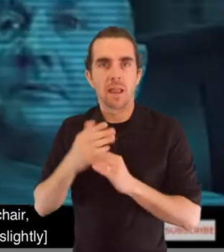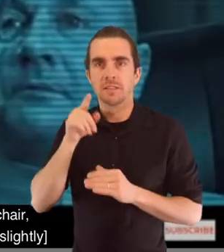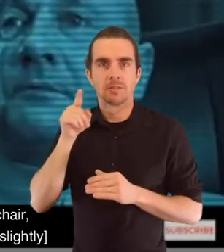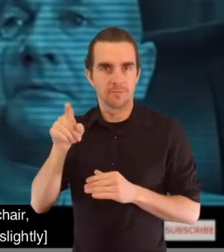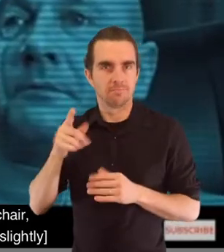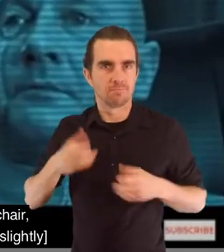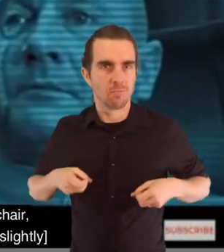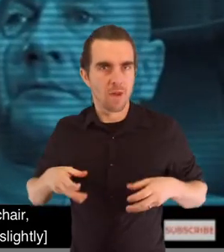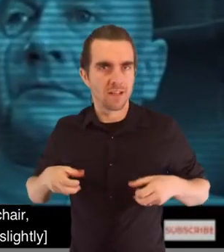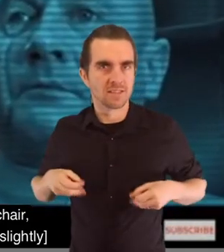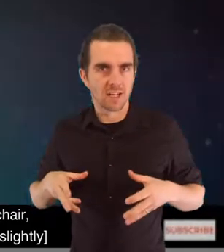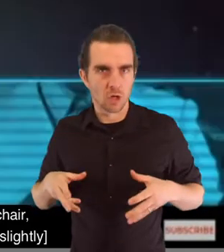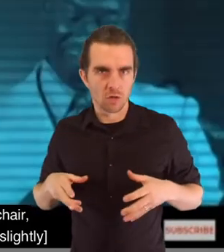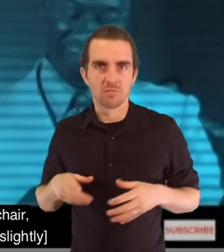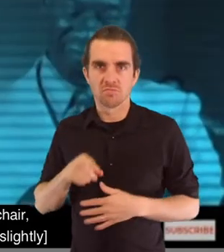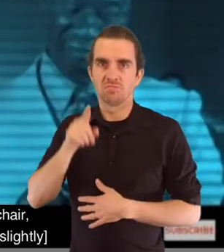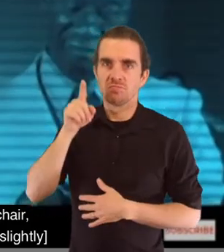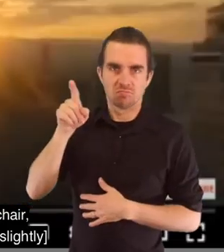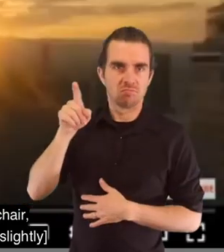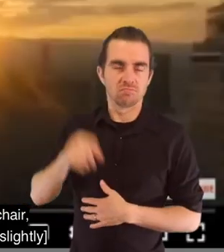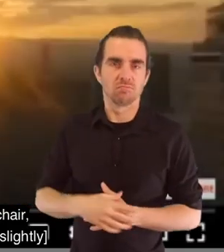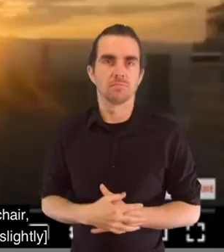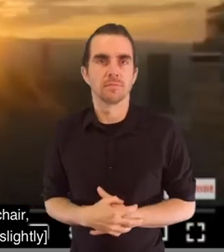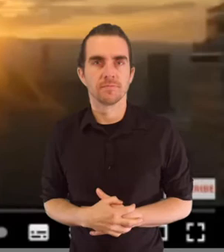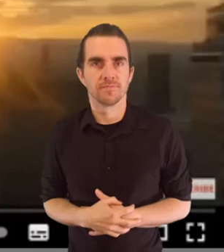Blowfield, disabled, used a wheelchair. Tiki Johnson,